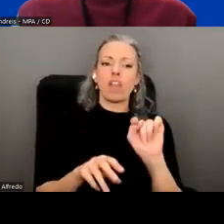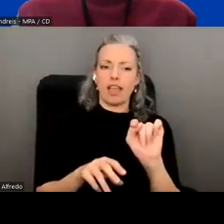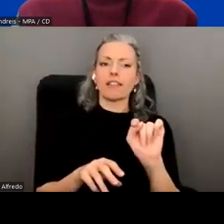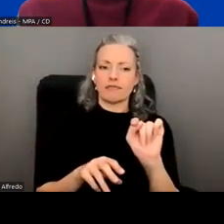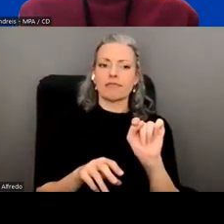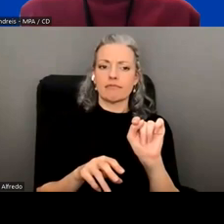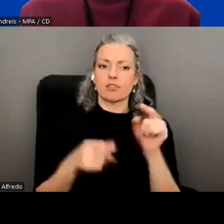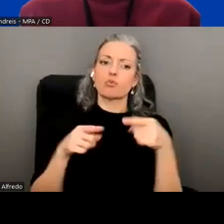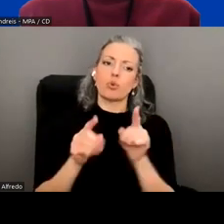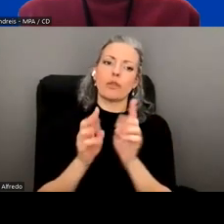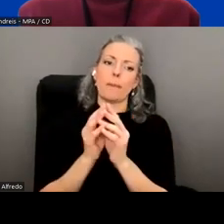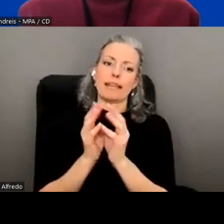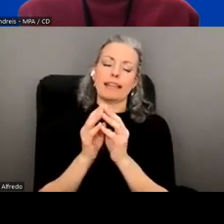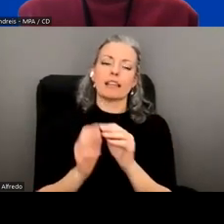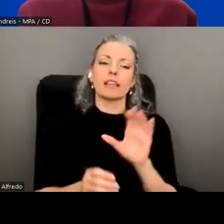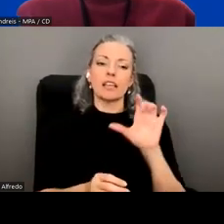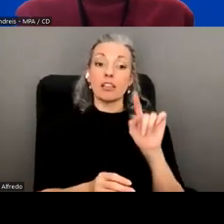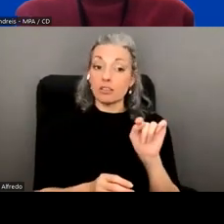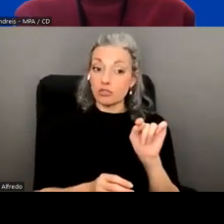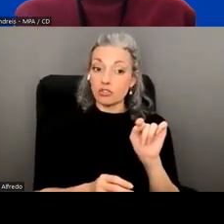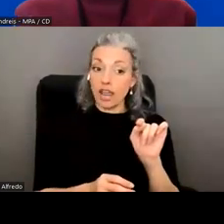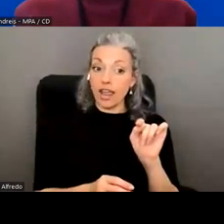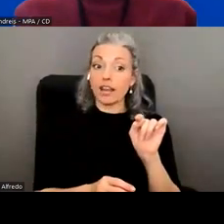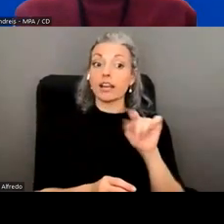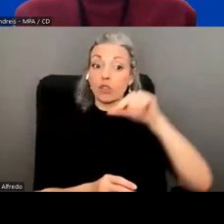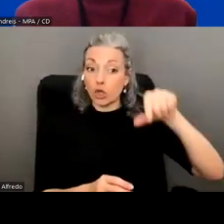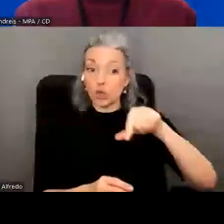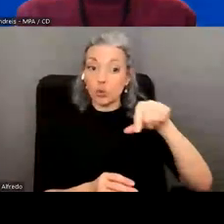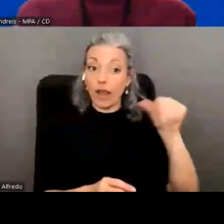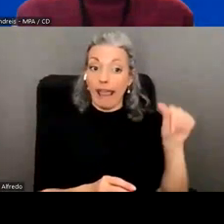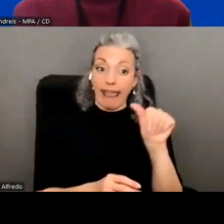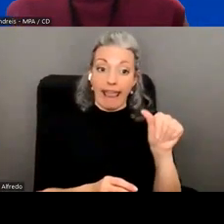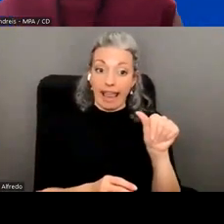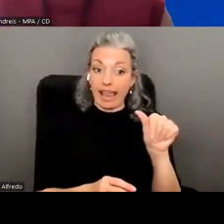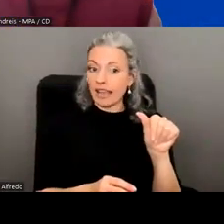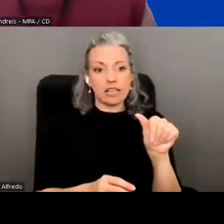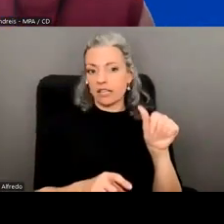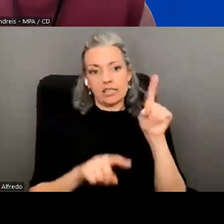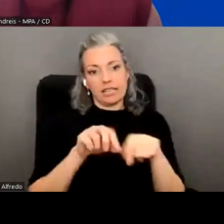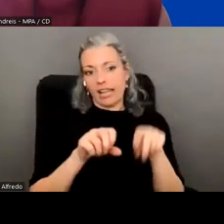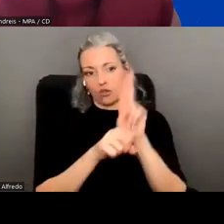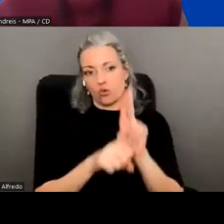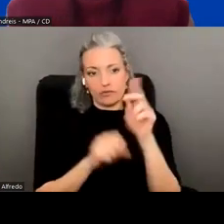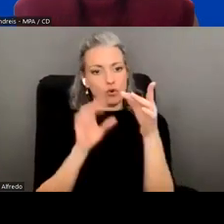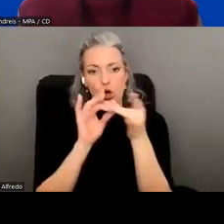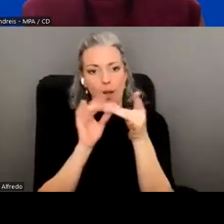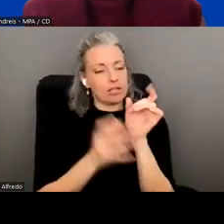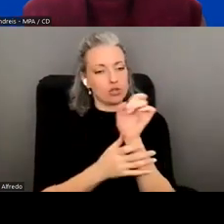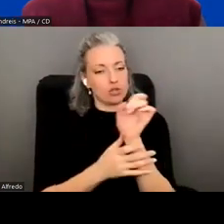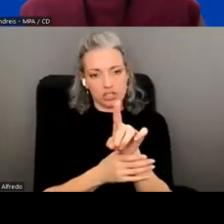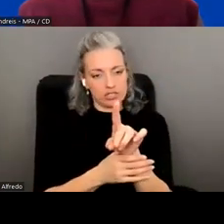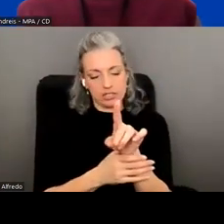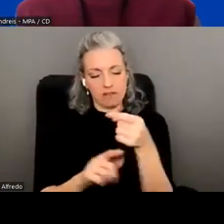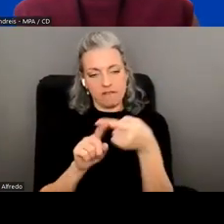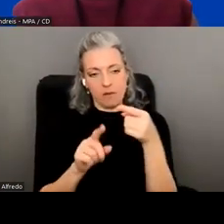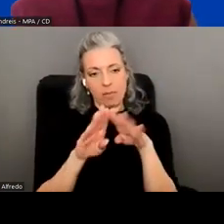during the meeting. The chat and the question and answer functions are not enabled for comments or questions from public